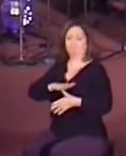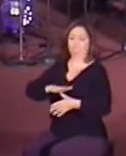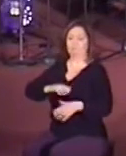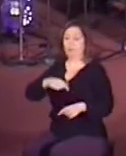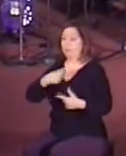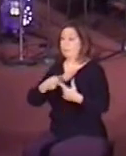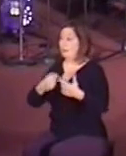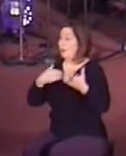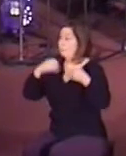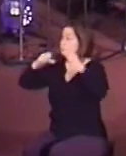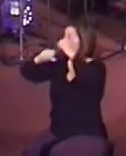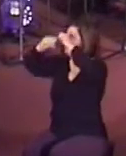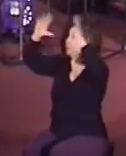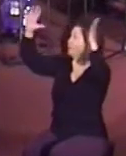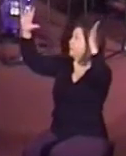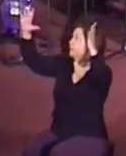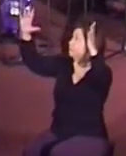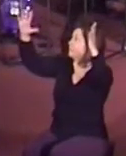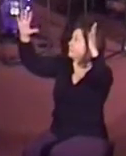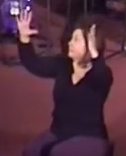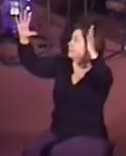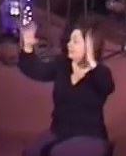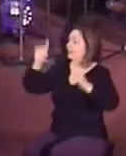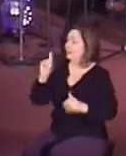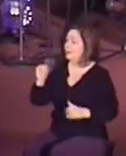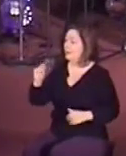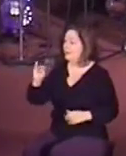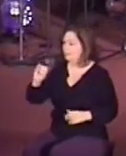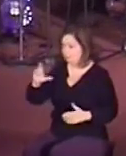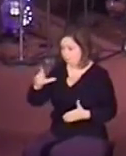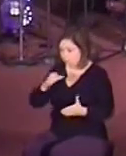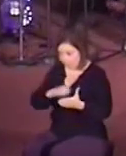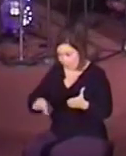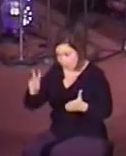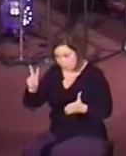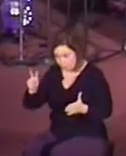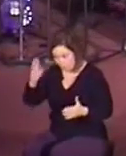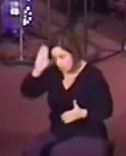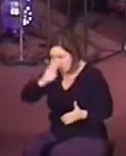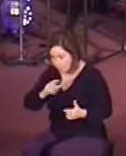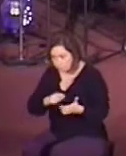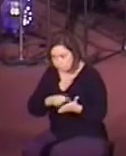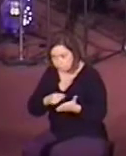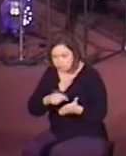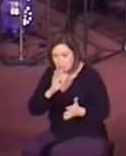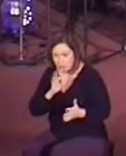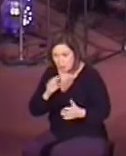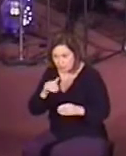I had a dream. And we talked about in Daniel chapter 2 how God would at times speak to